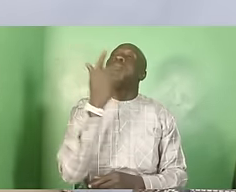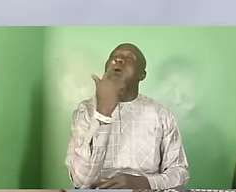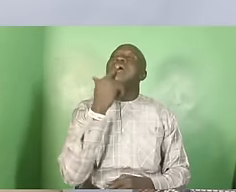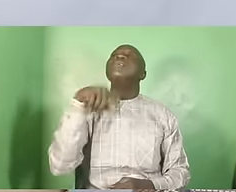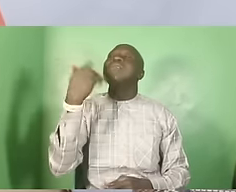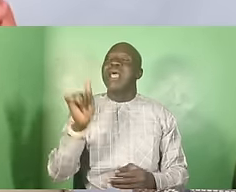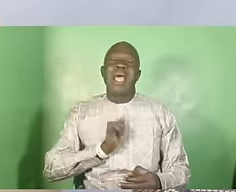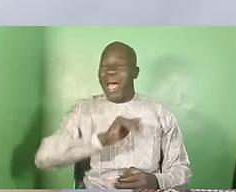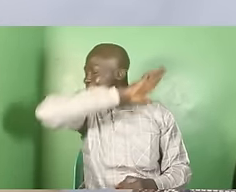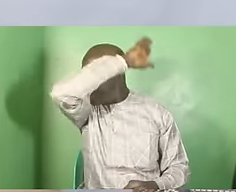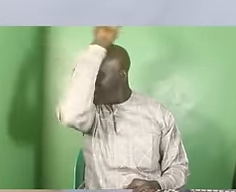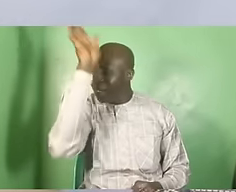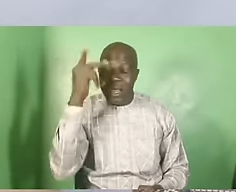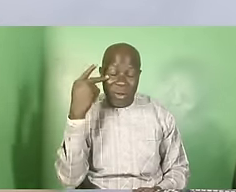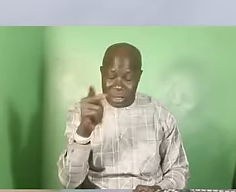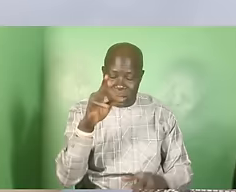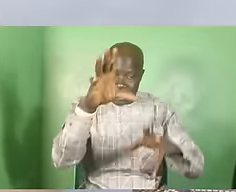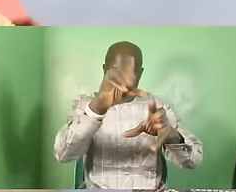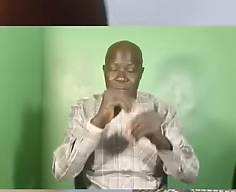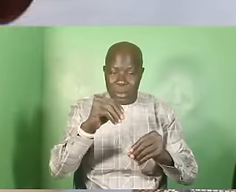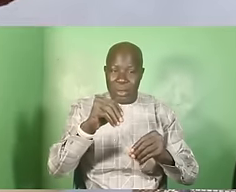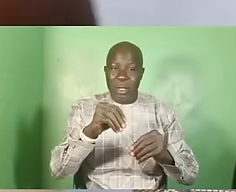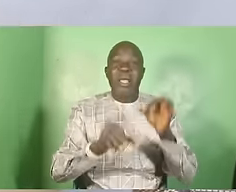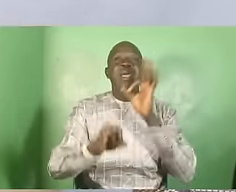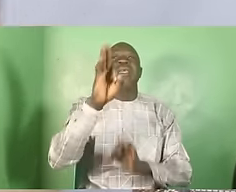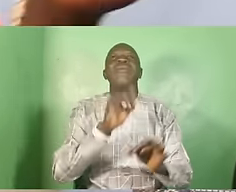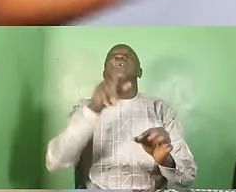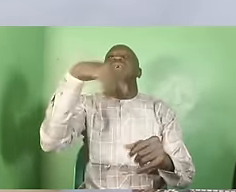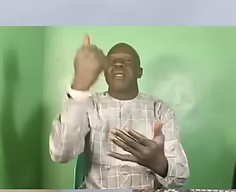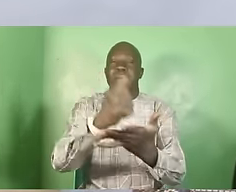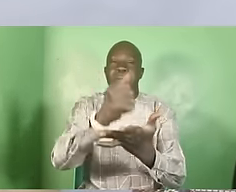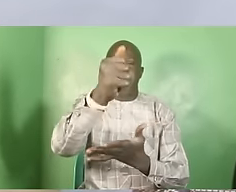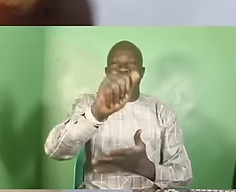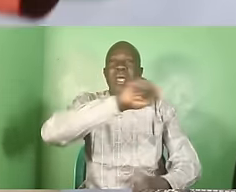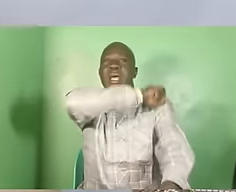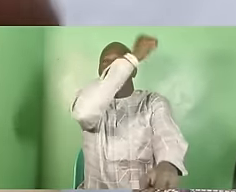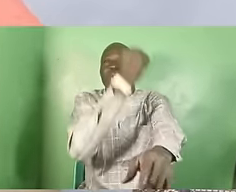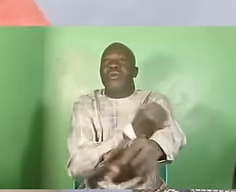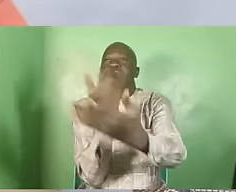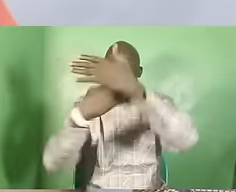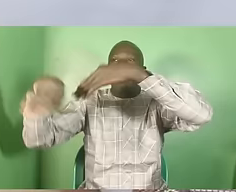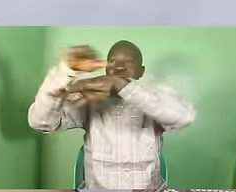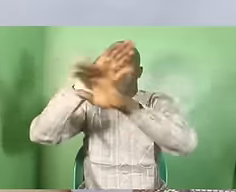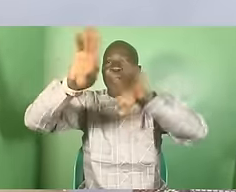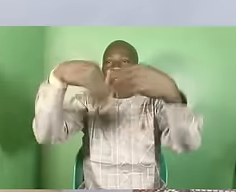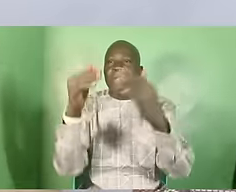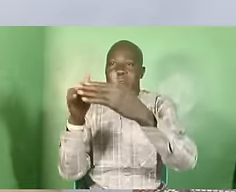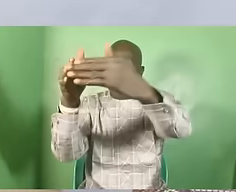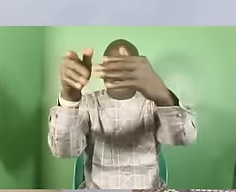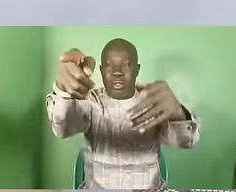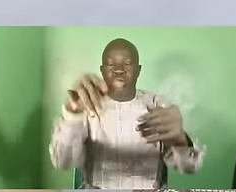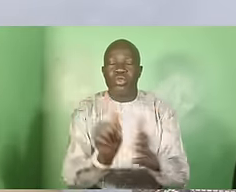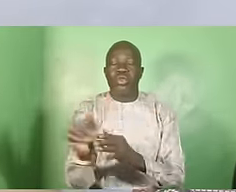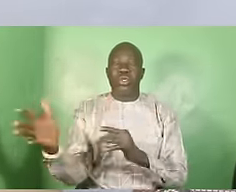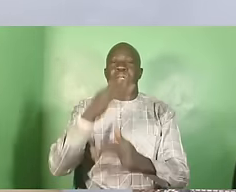mouth will see. That you never receive such blessing. You can say amen. I shall go direct